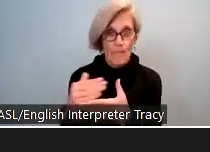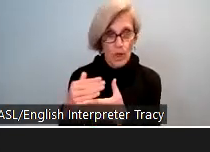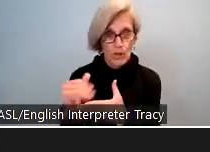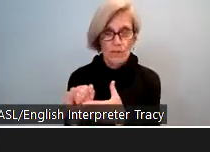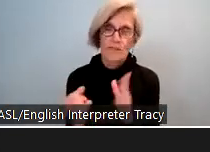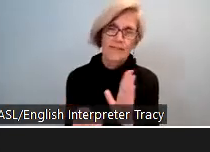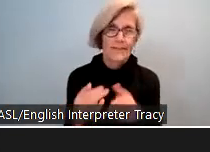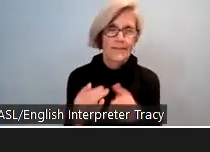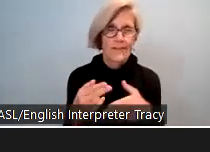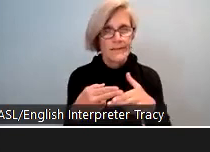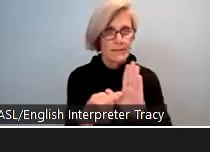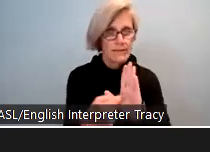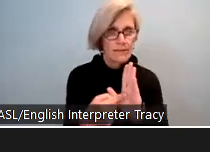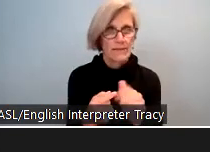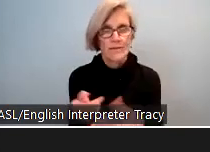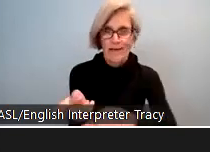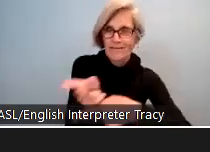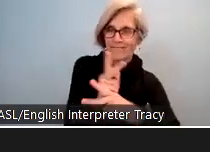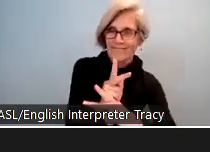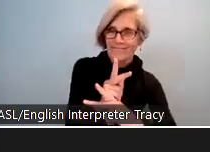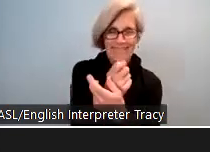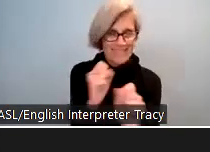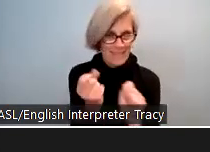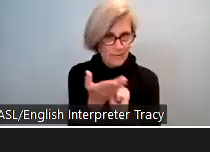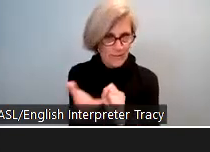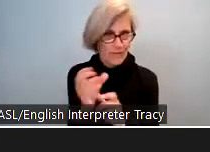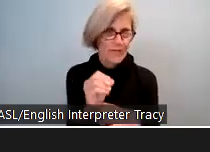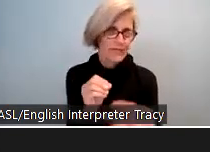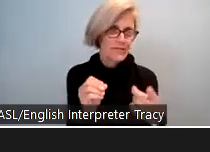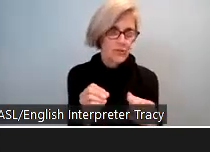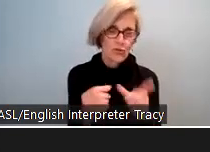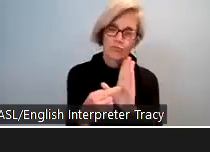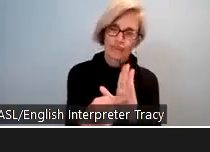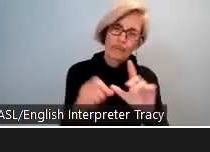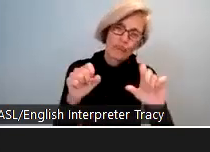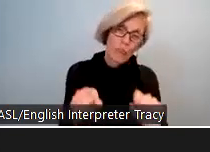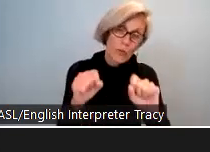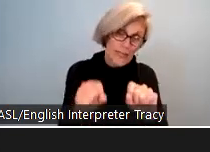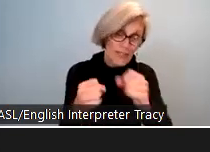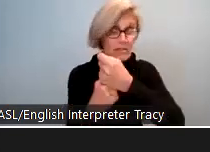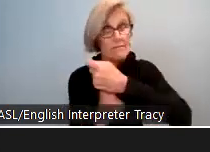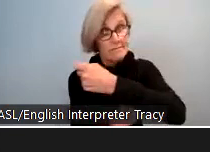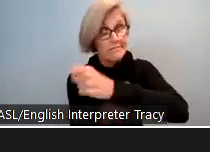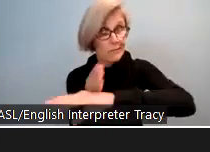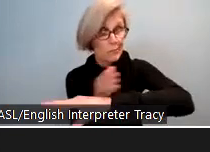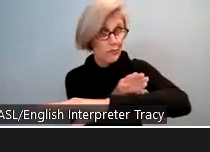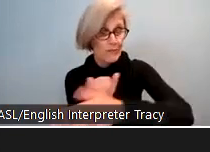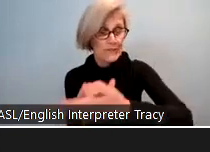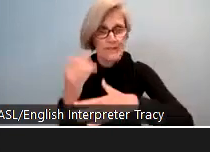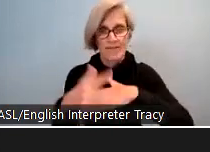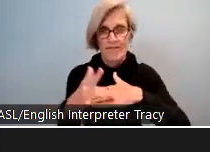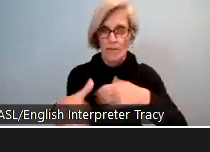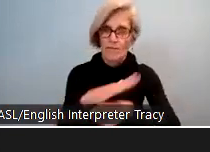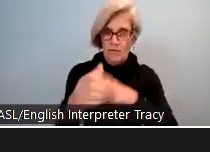of safety materials to demonstrate potential infrastructure improvements. This is available year-round at no